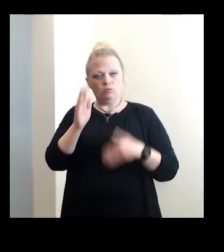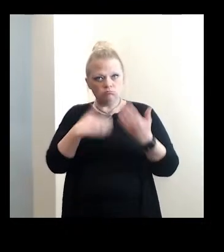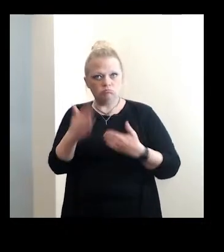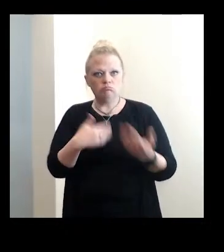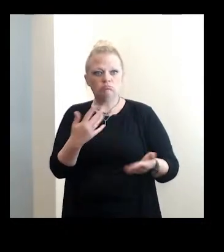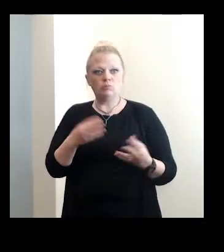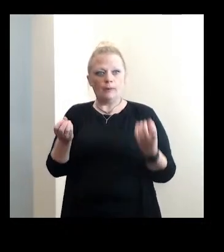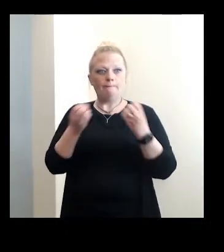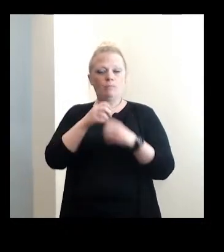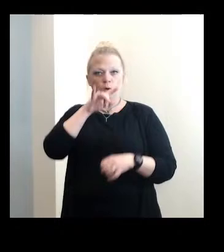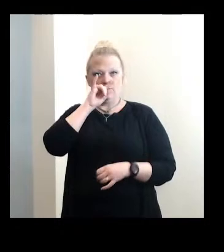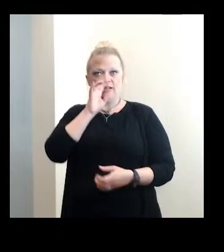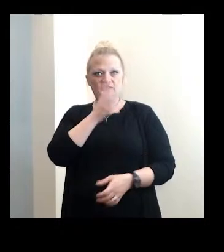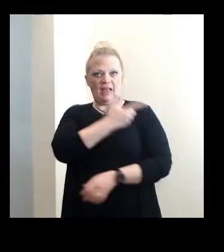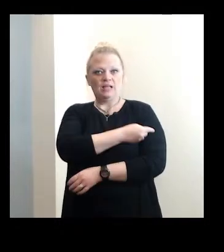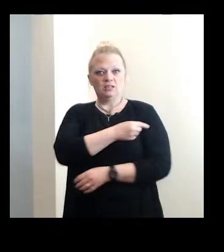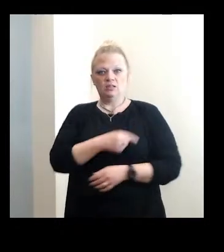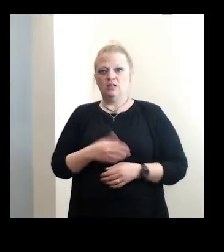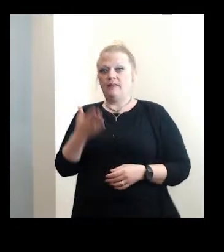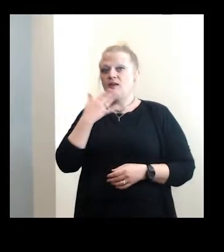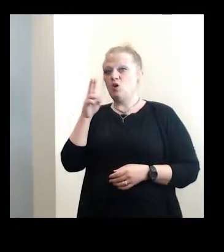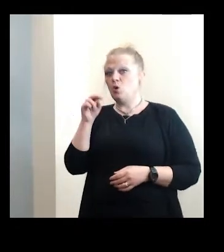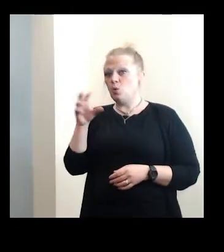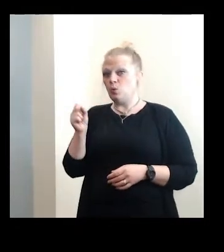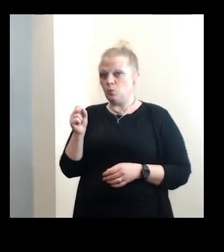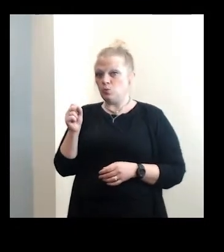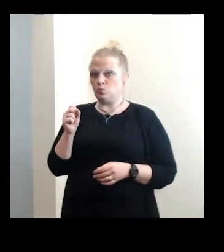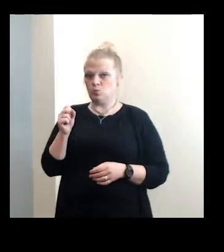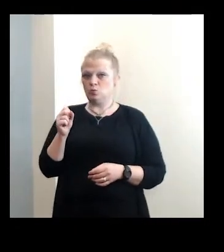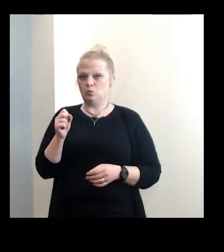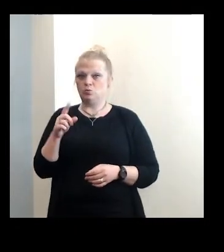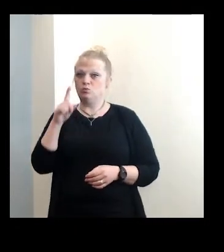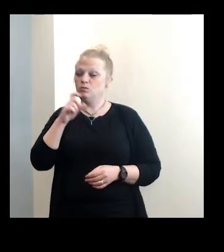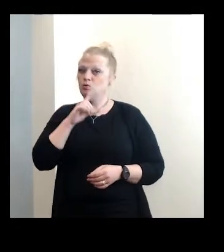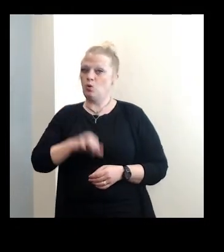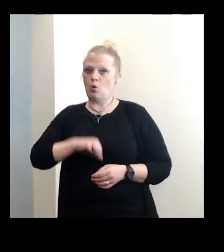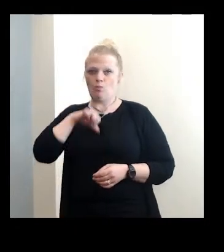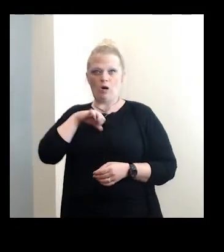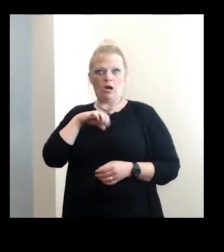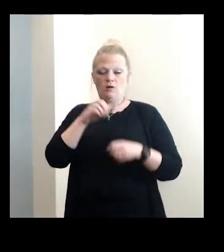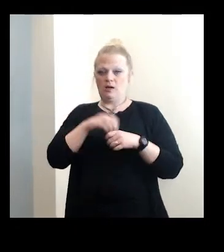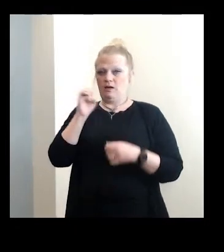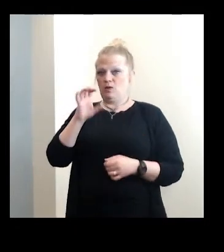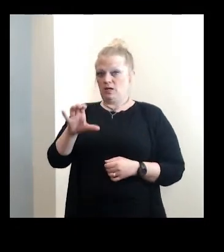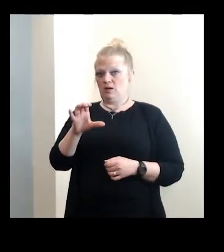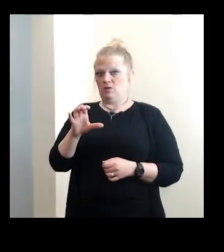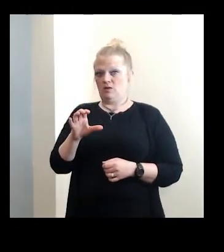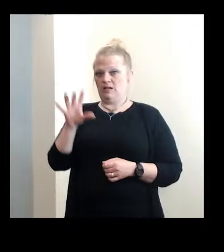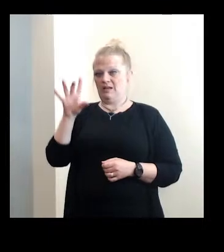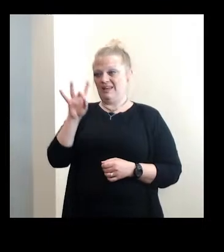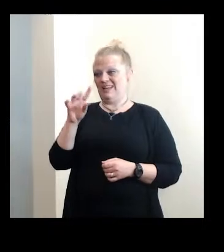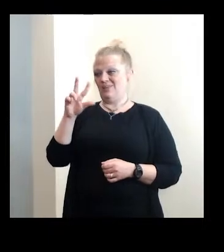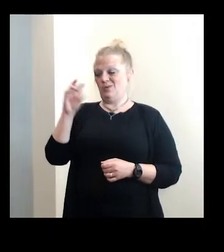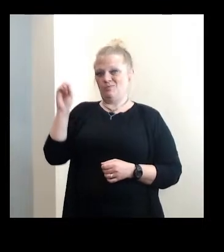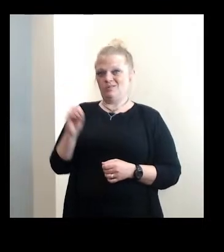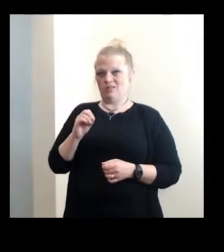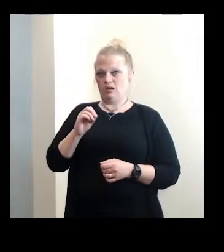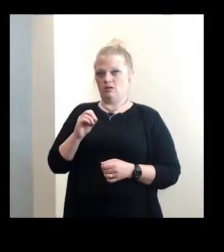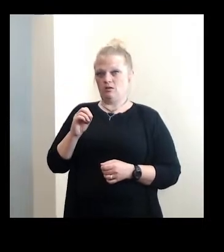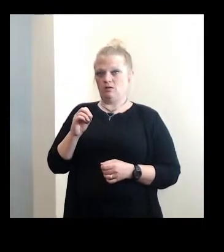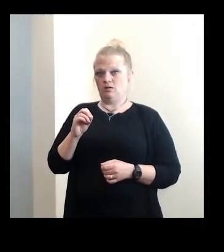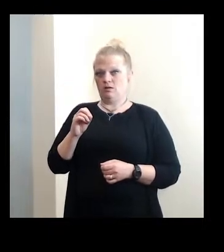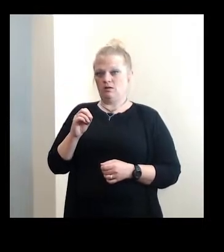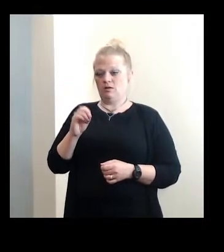get more kids vaccinated. And then the good news is that something we should be so proud of in Erie County is that 83% of Erie